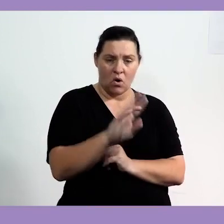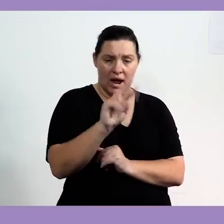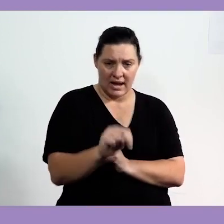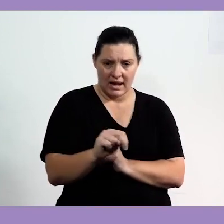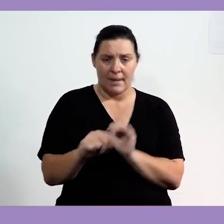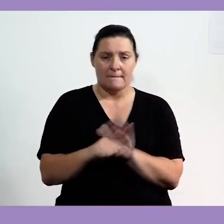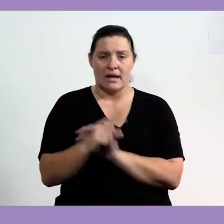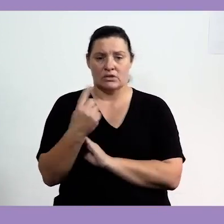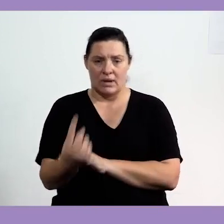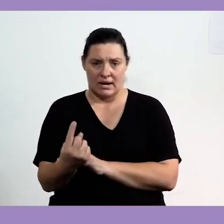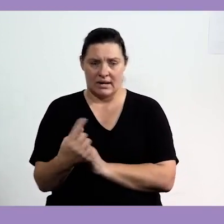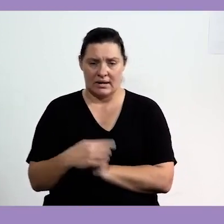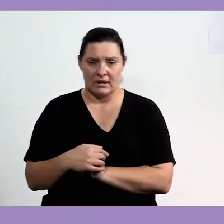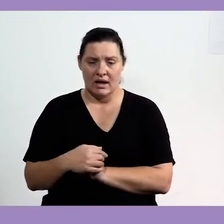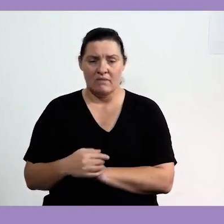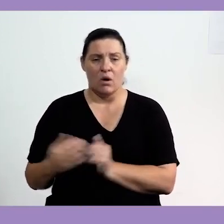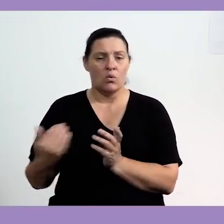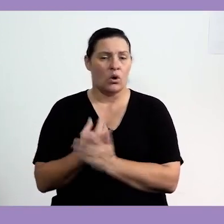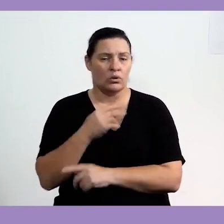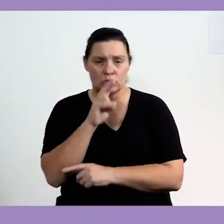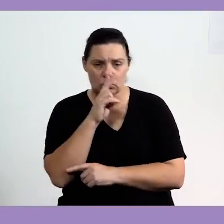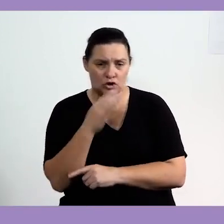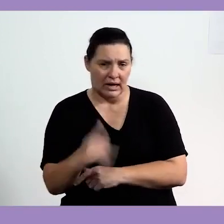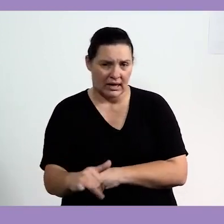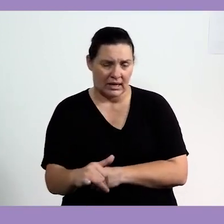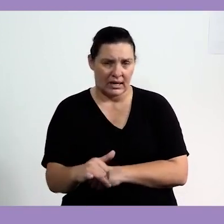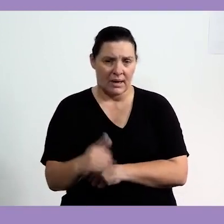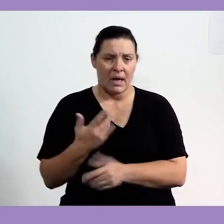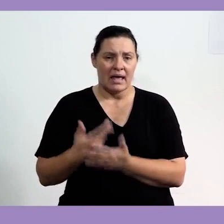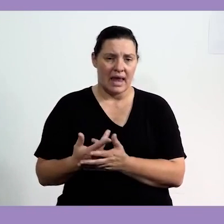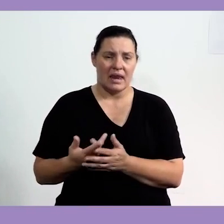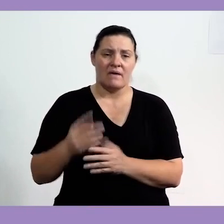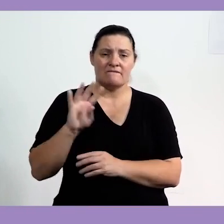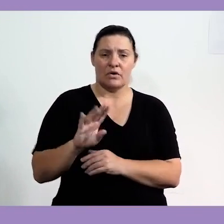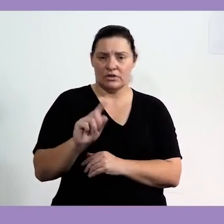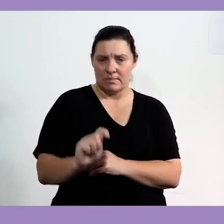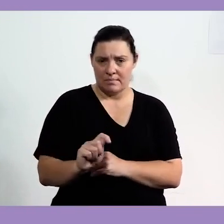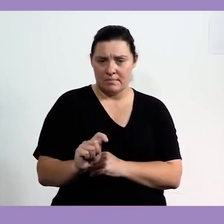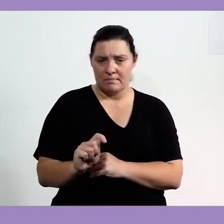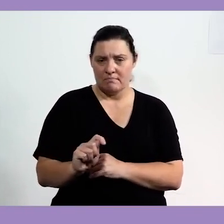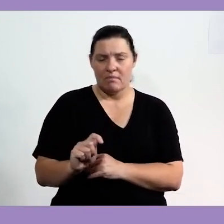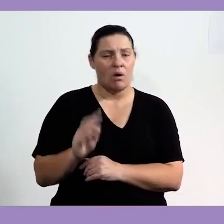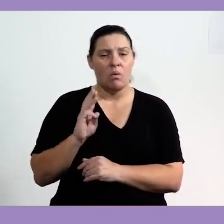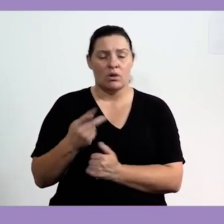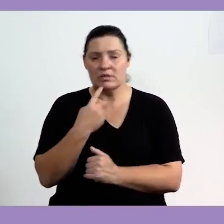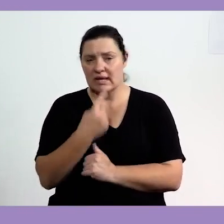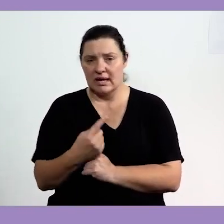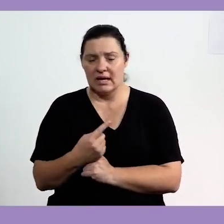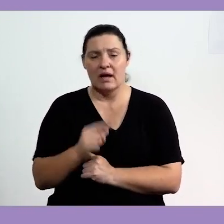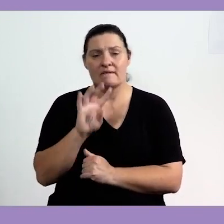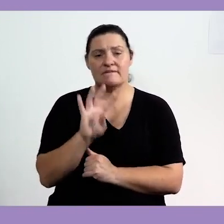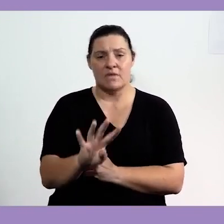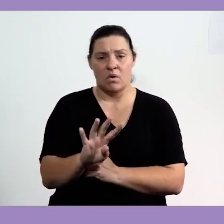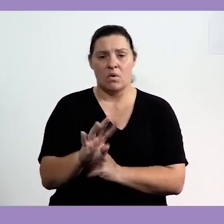say 4n minus 1. And if I quickly want to just check that, I can take perhaps the fourth term, where we are going to